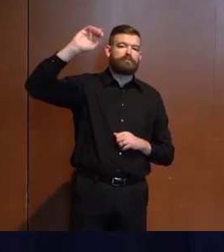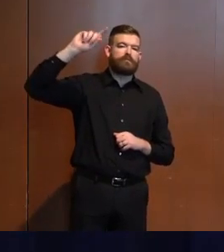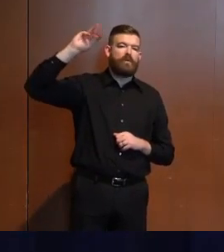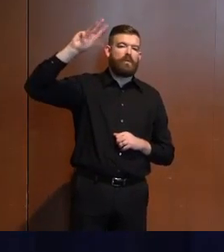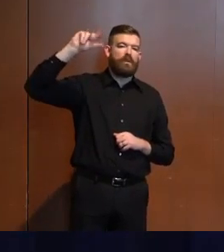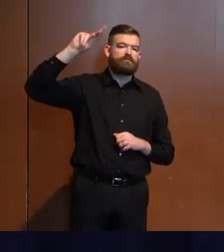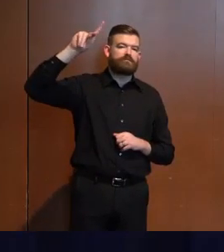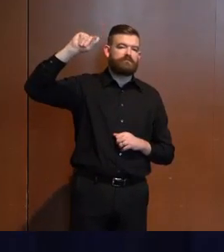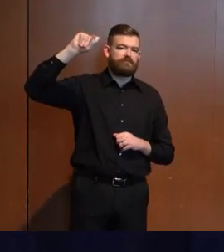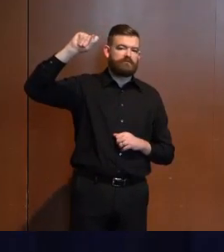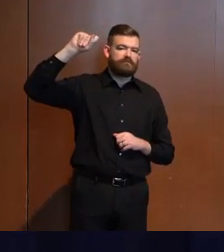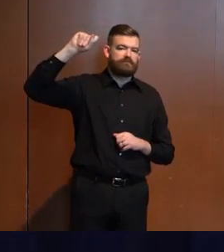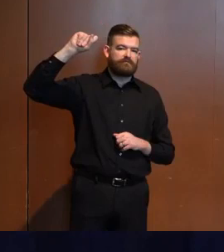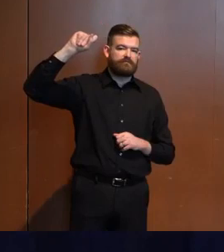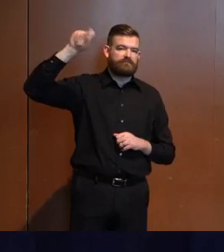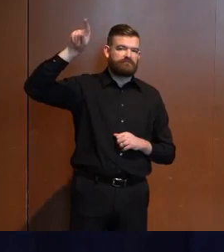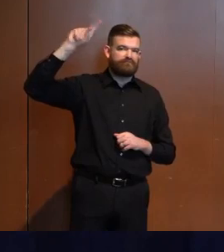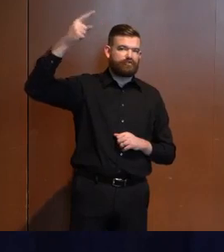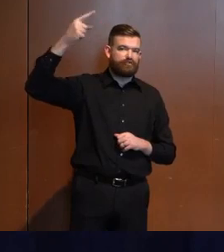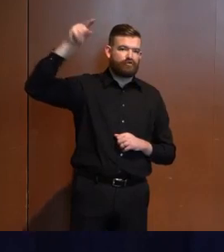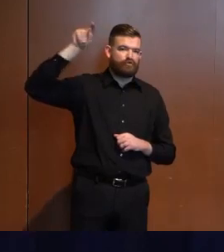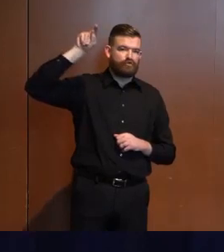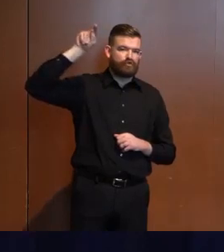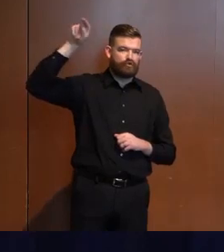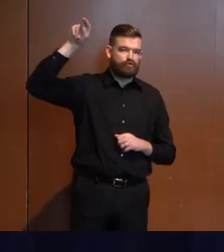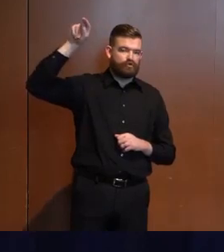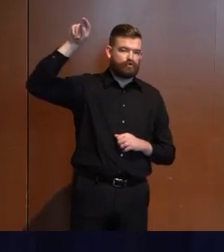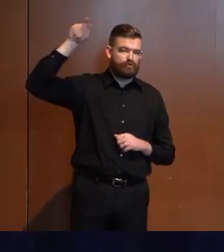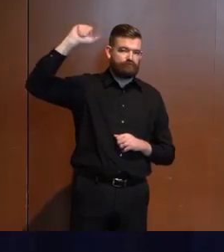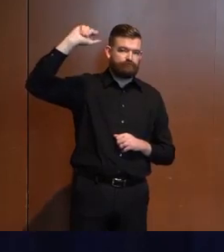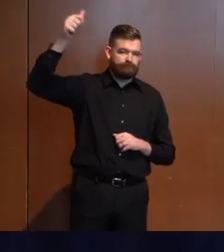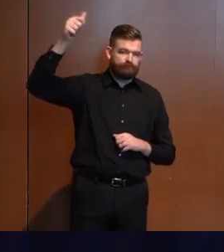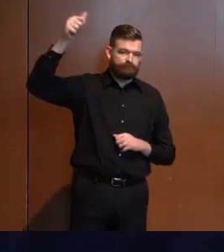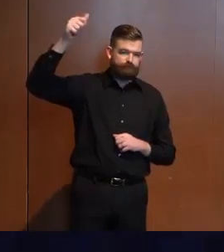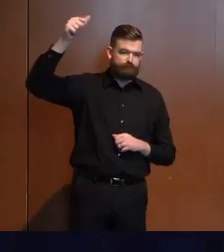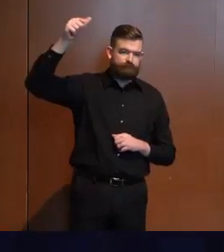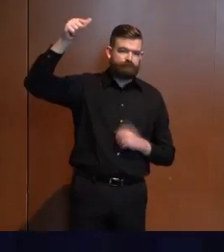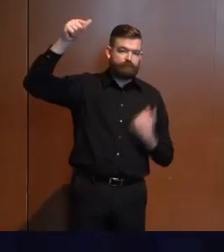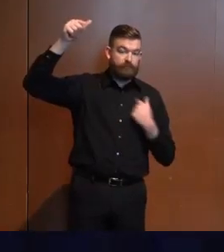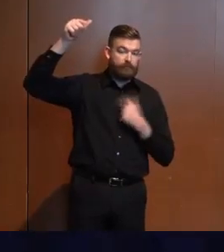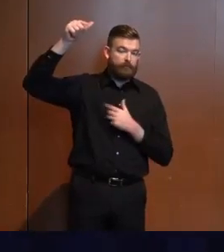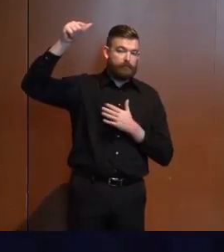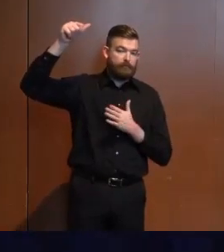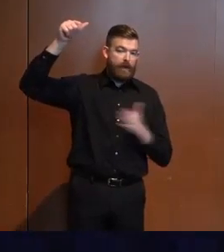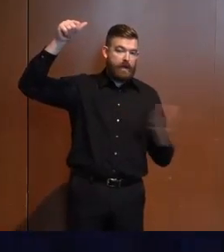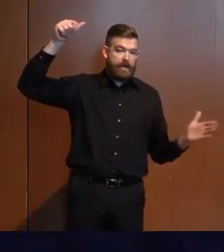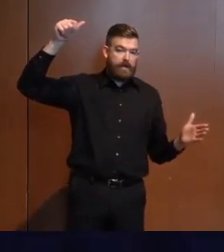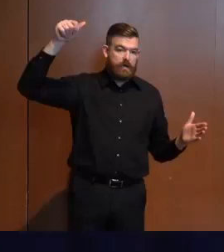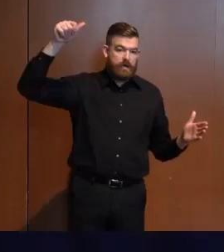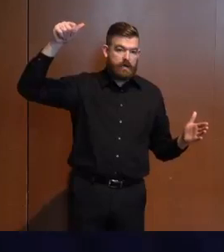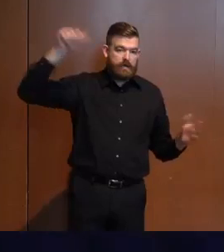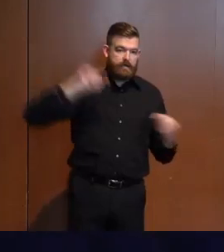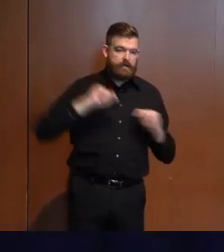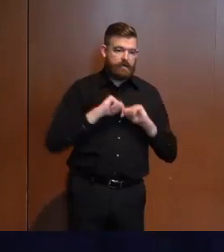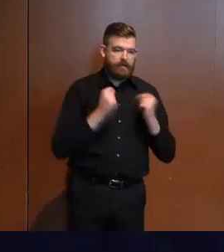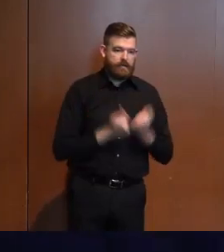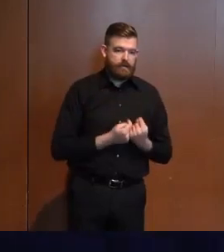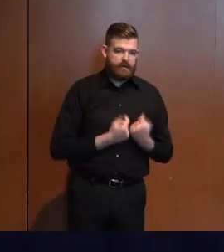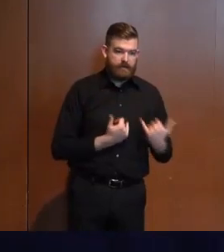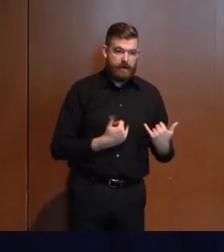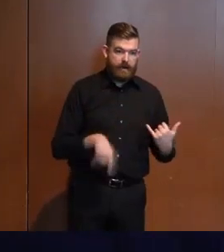Meadowlands Exposition with the first one, and that, again, that planning session, that is why the team is over in New York this morning, David, trying